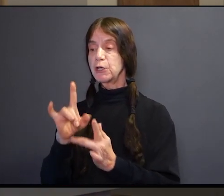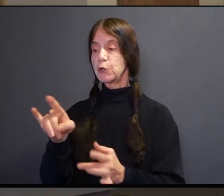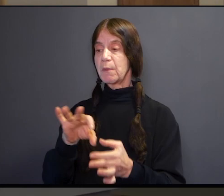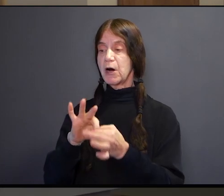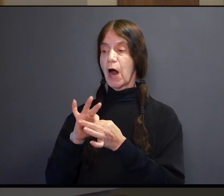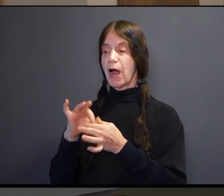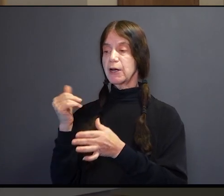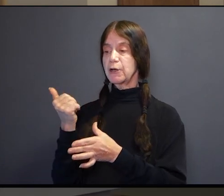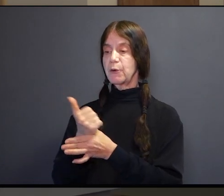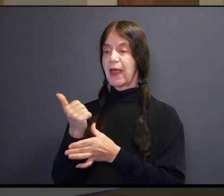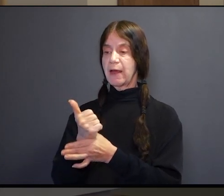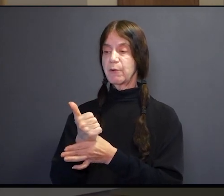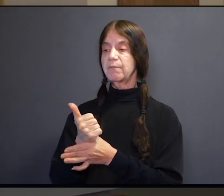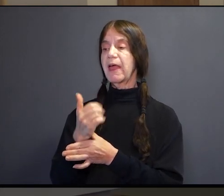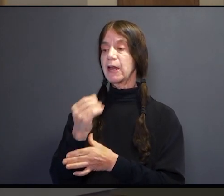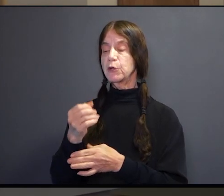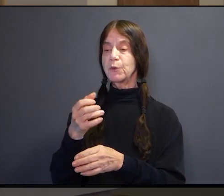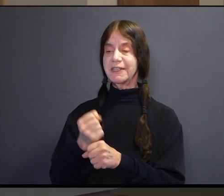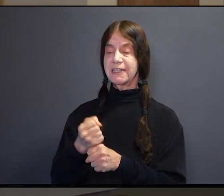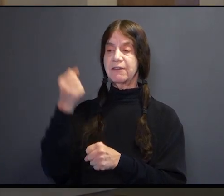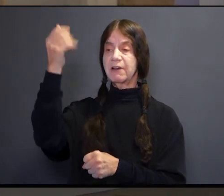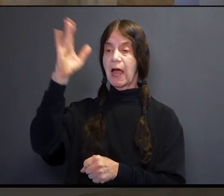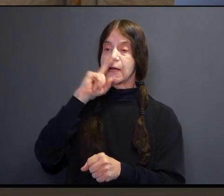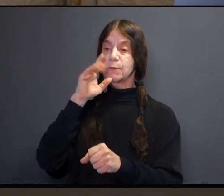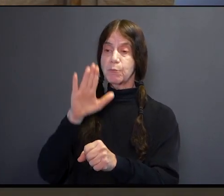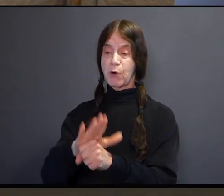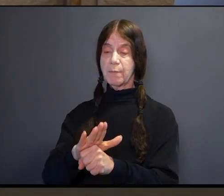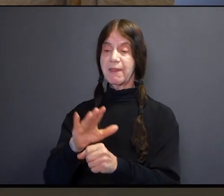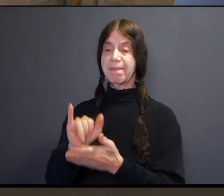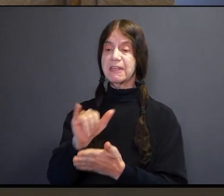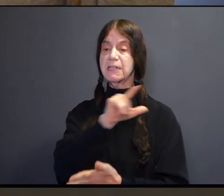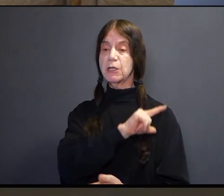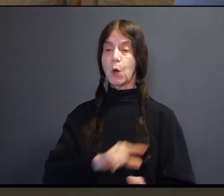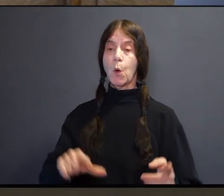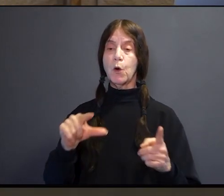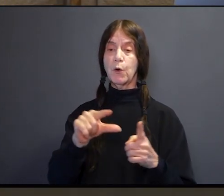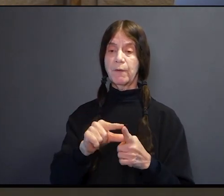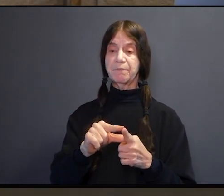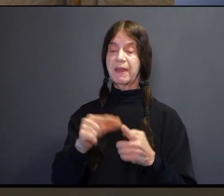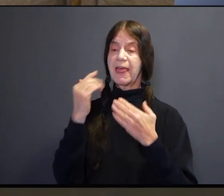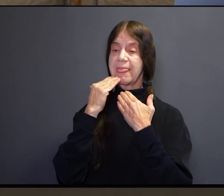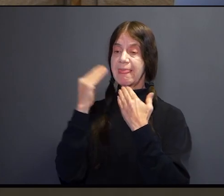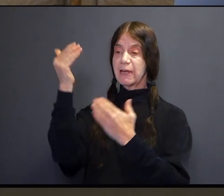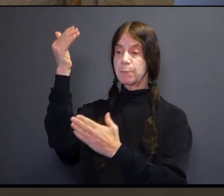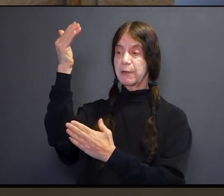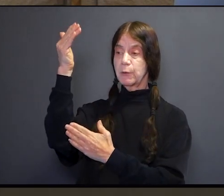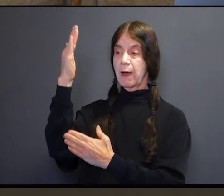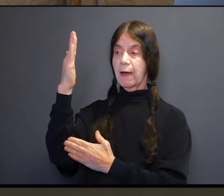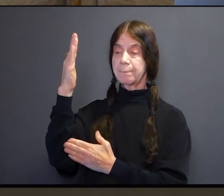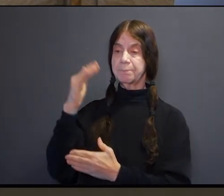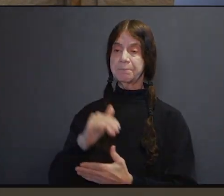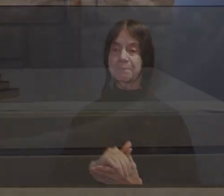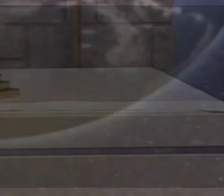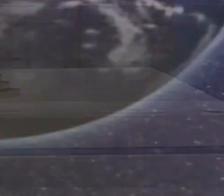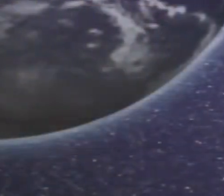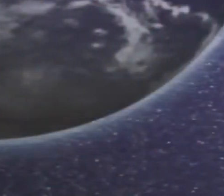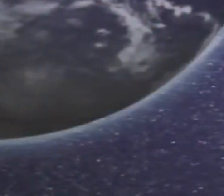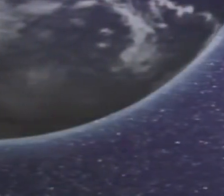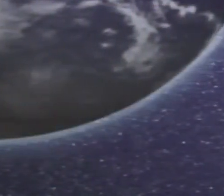offspring, heirs according to promise. This is the word of the Lord. Thanks be to God.